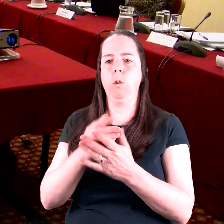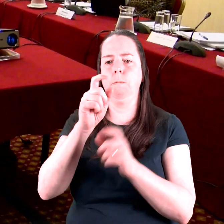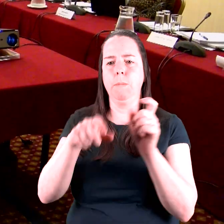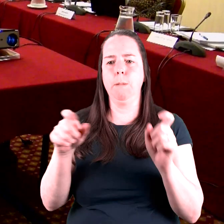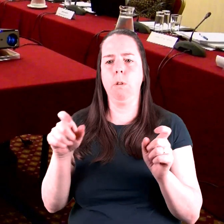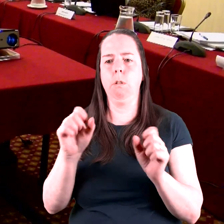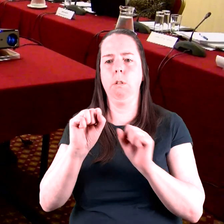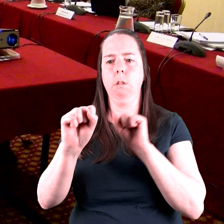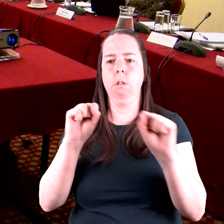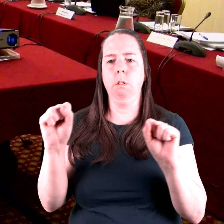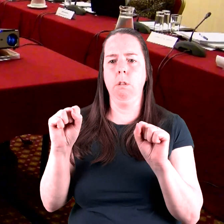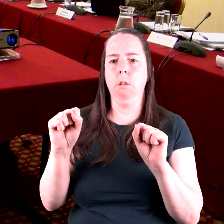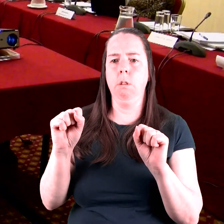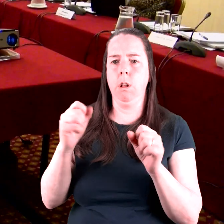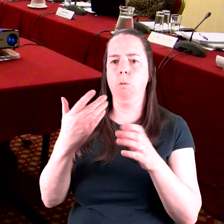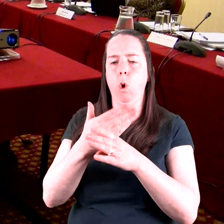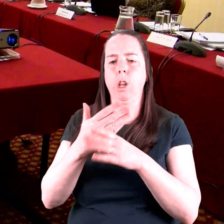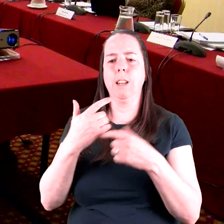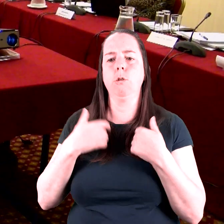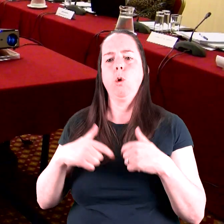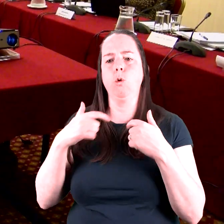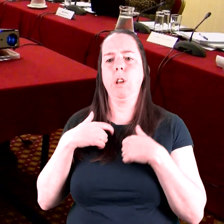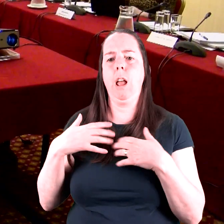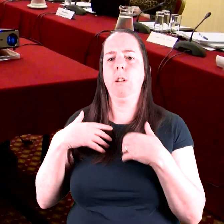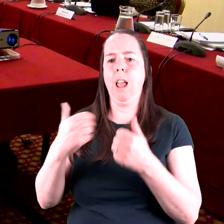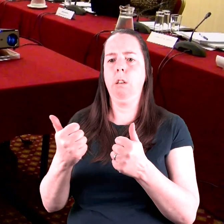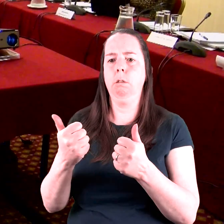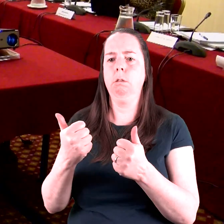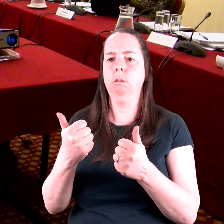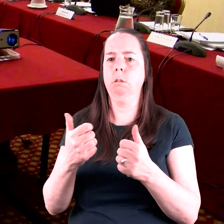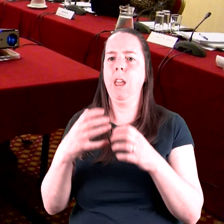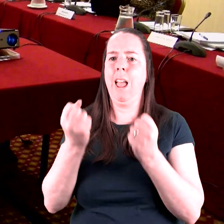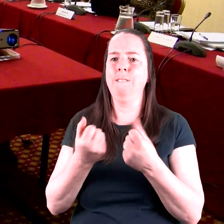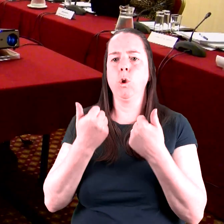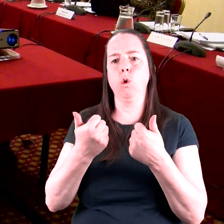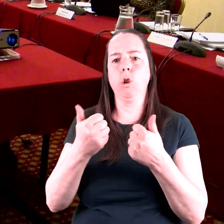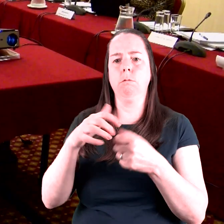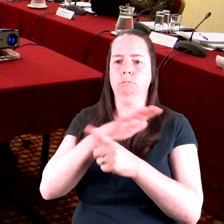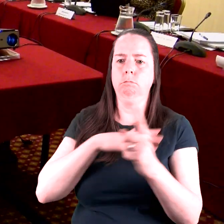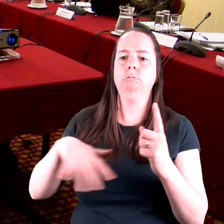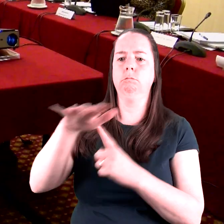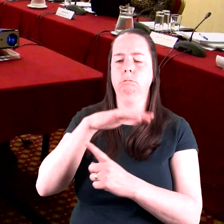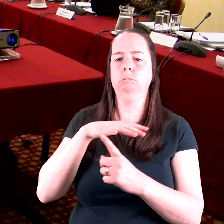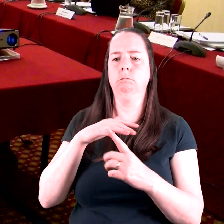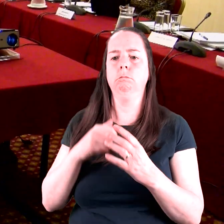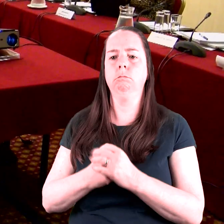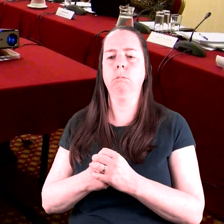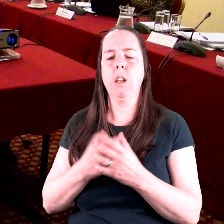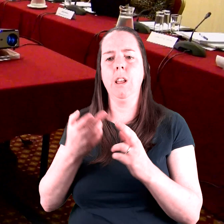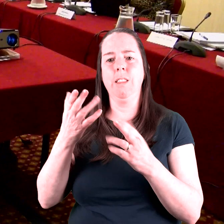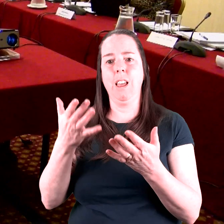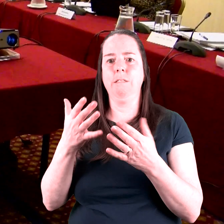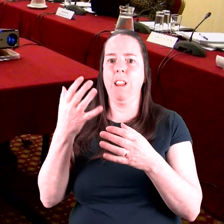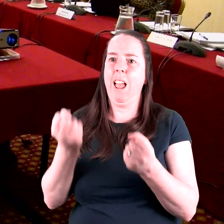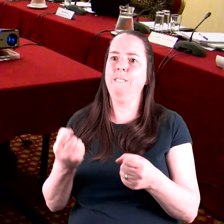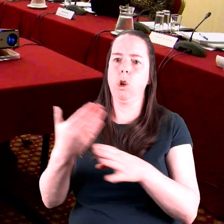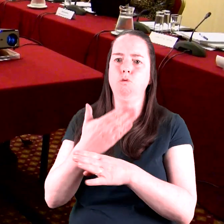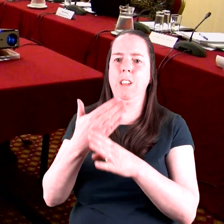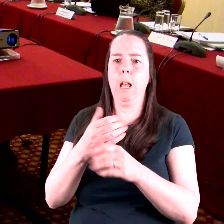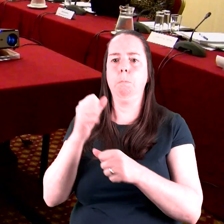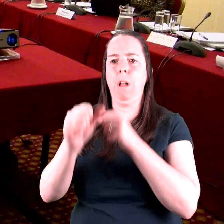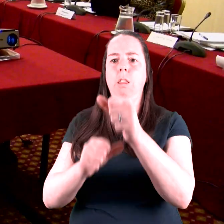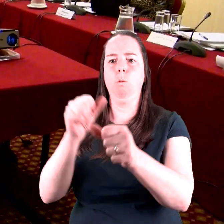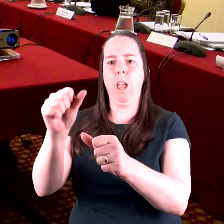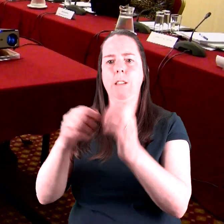ensuring the conditions for people that are working in social care and health are good. And there is a career